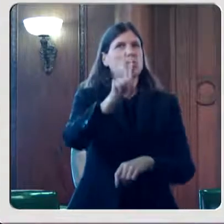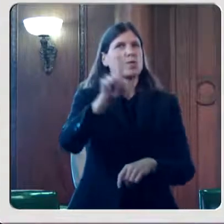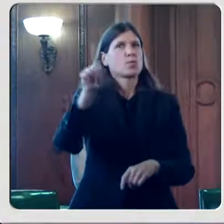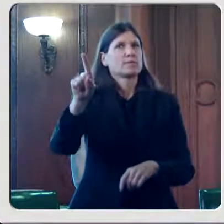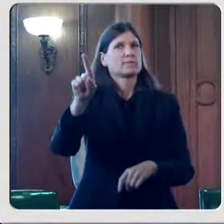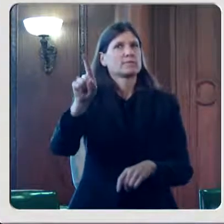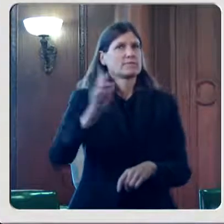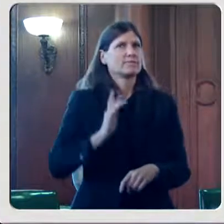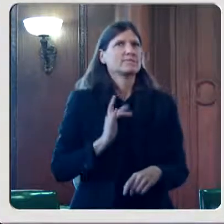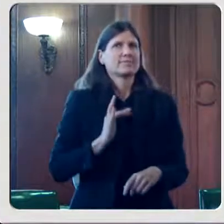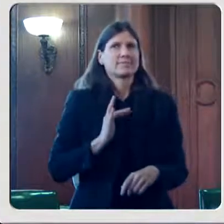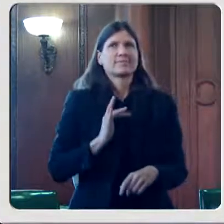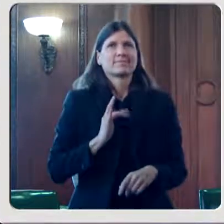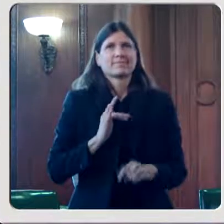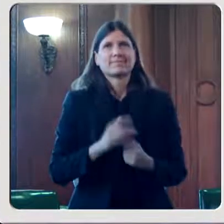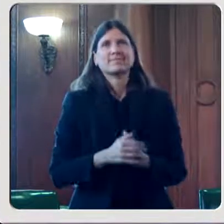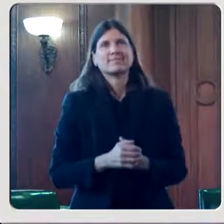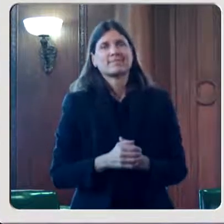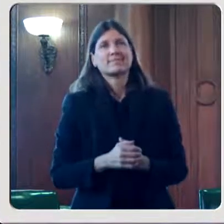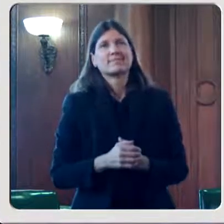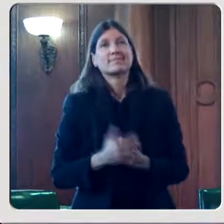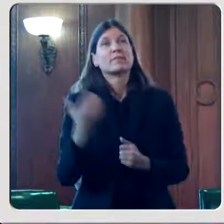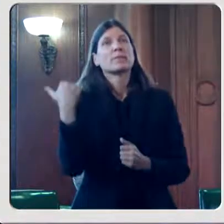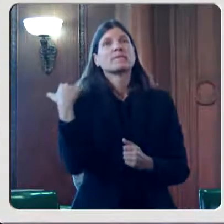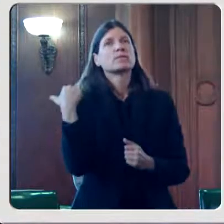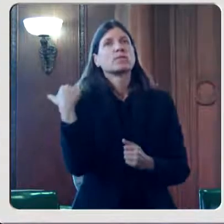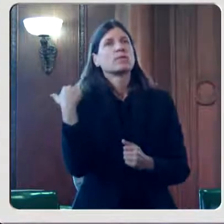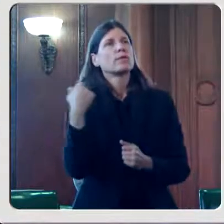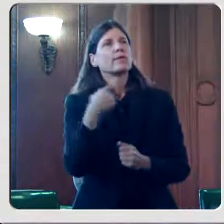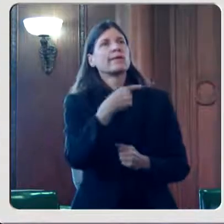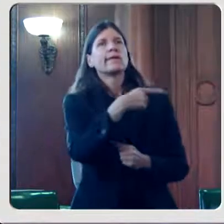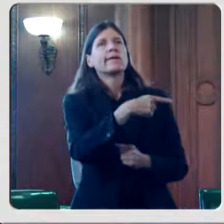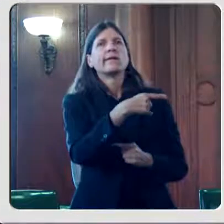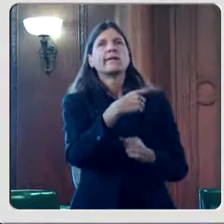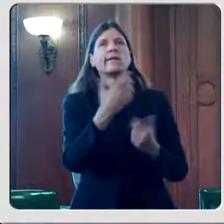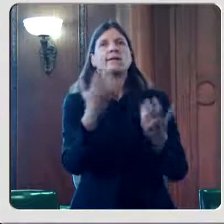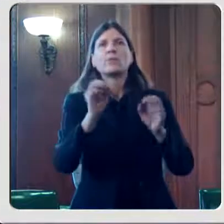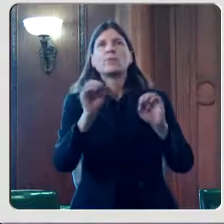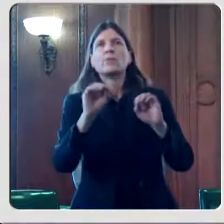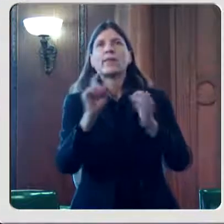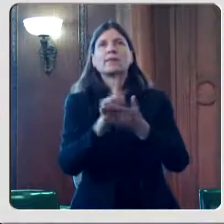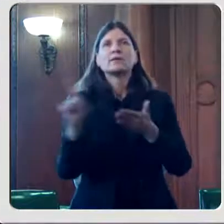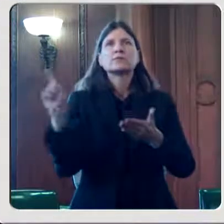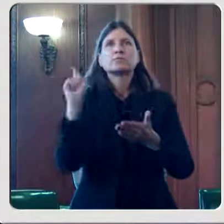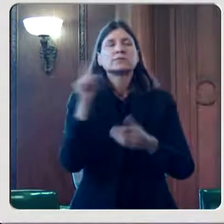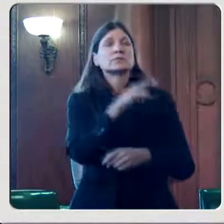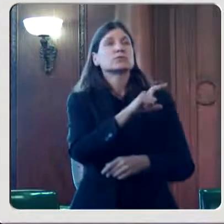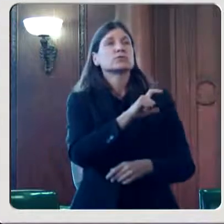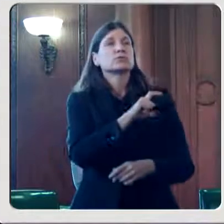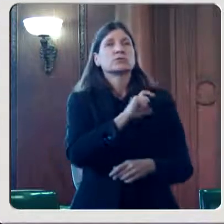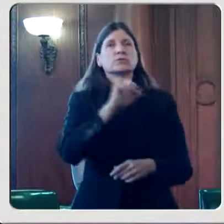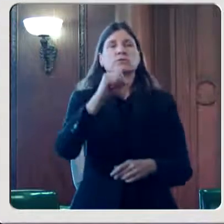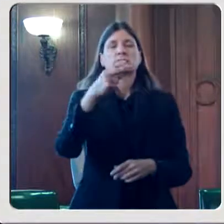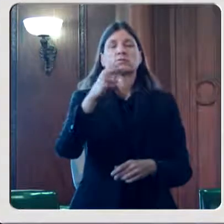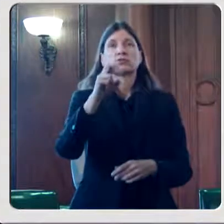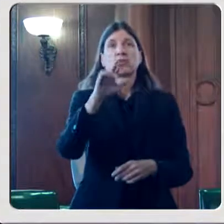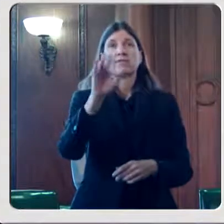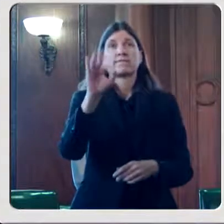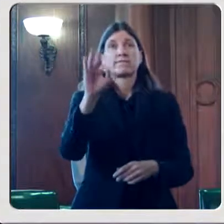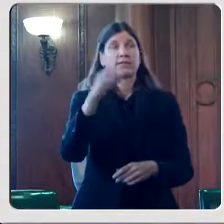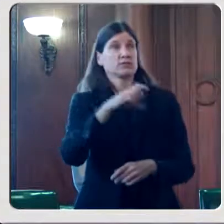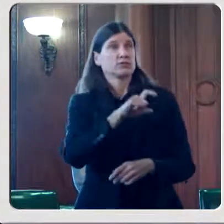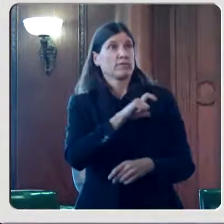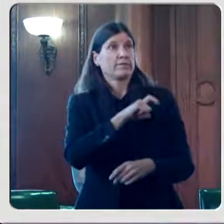helping elderly individuals who are unable to navigate or having difficulties navigating the